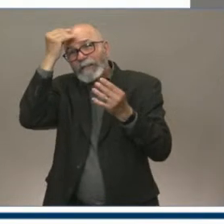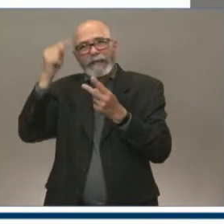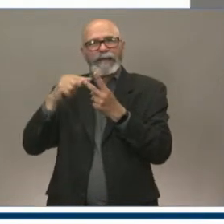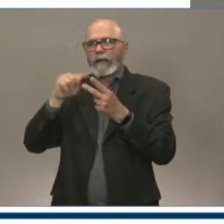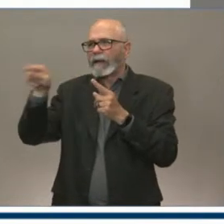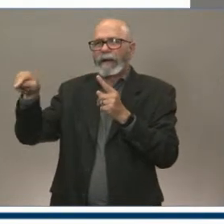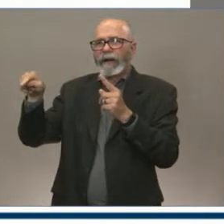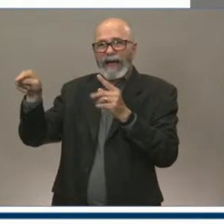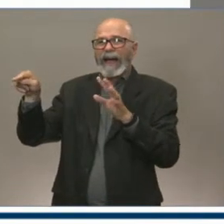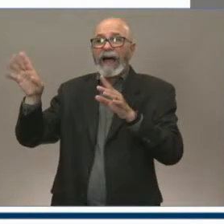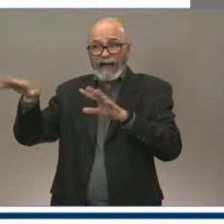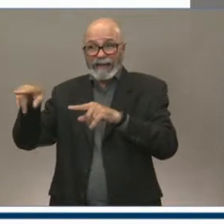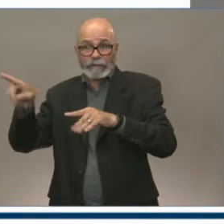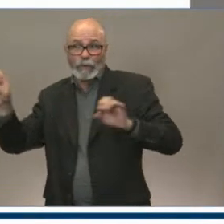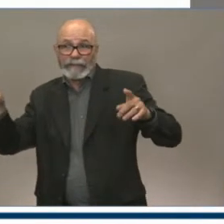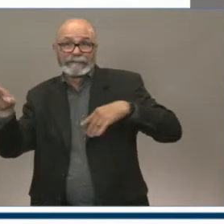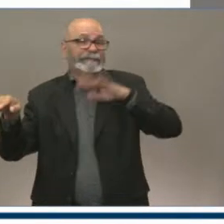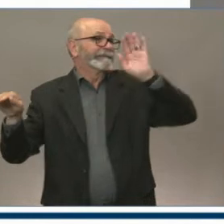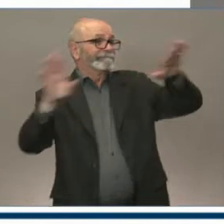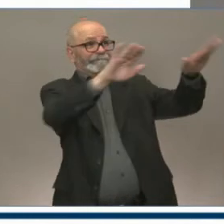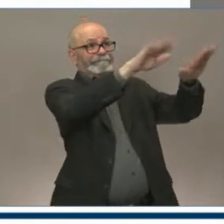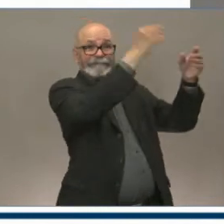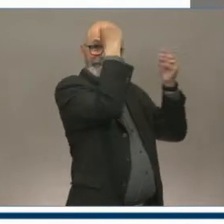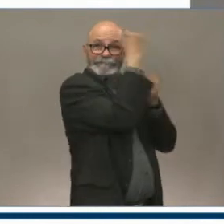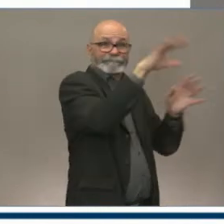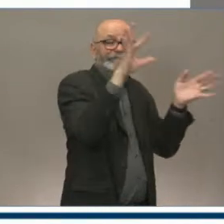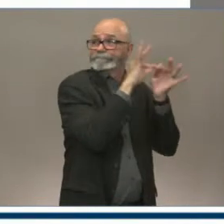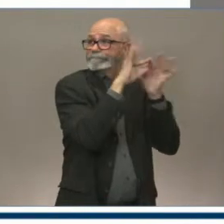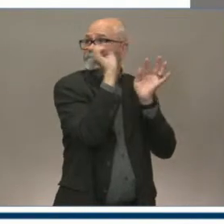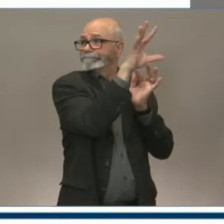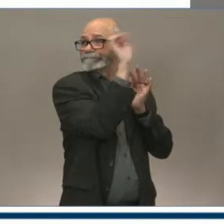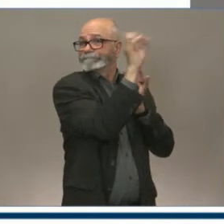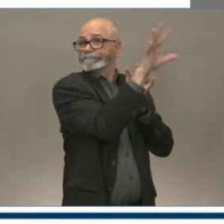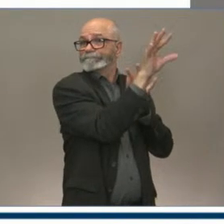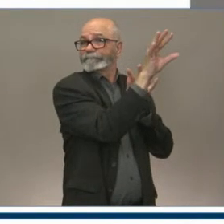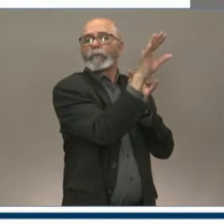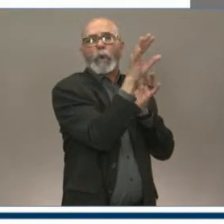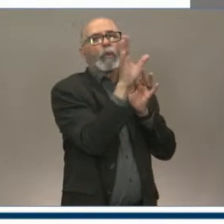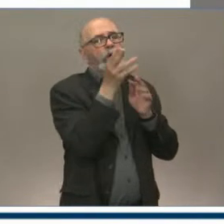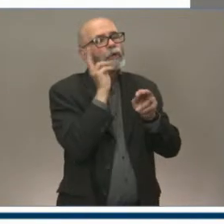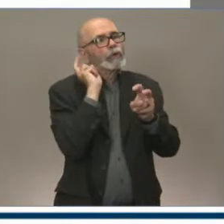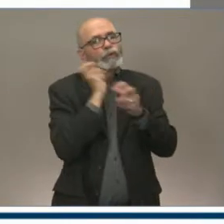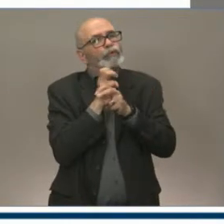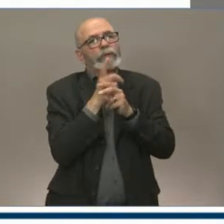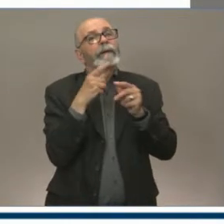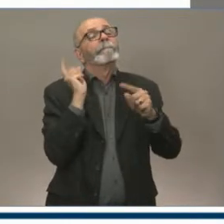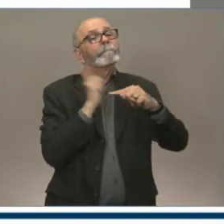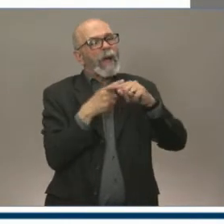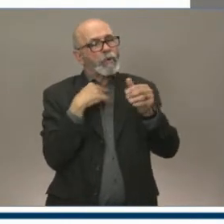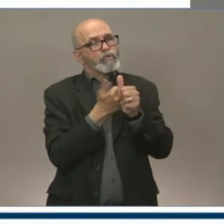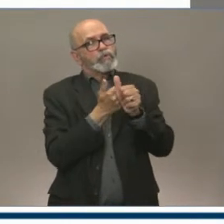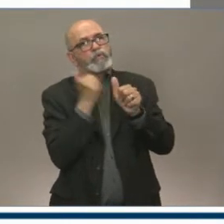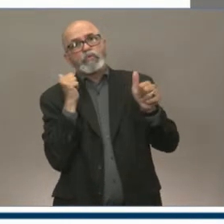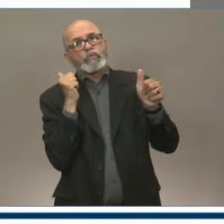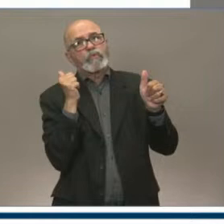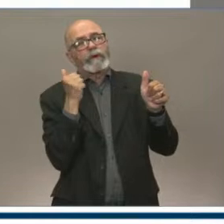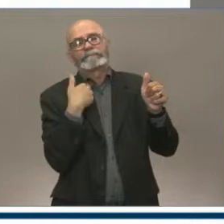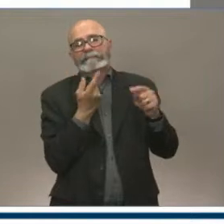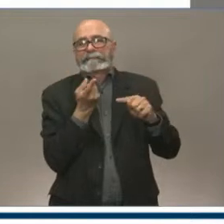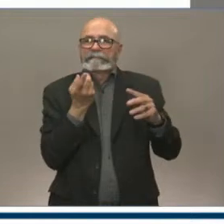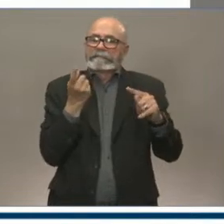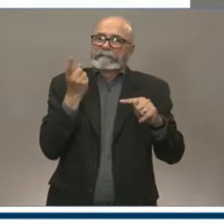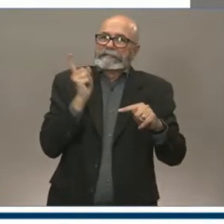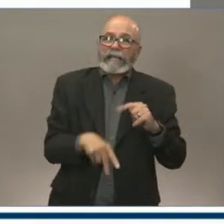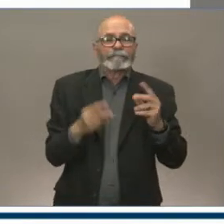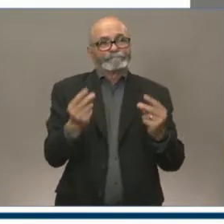public notifications. Clearly, we are slower than would be ideal. It's just a simple fact of the volume